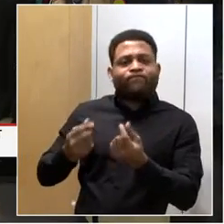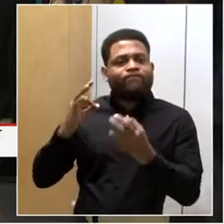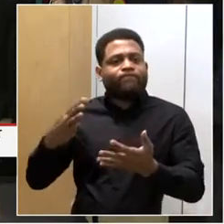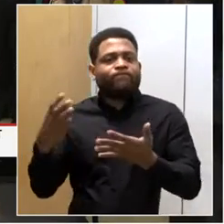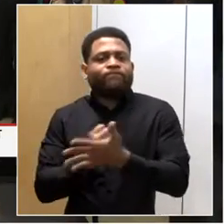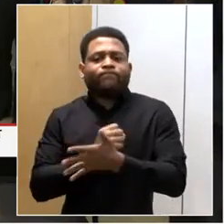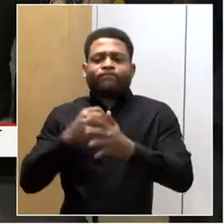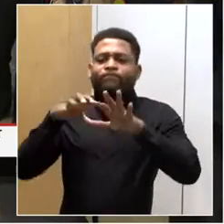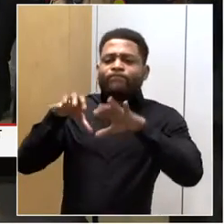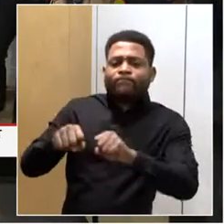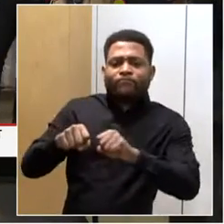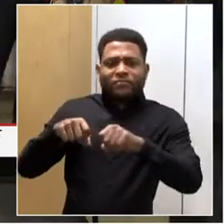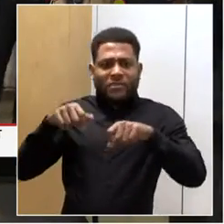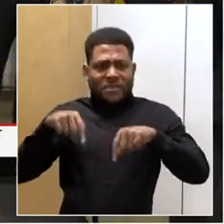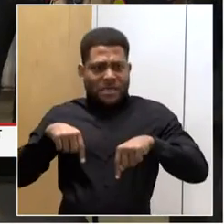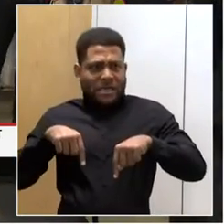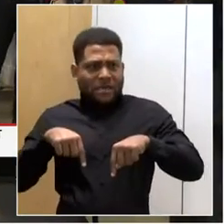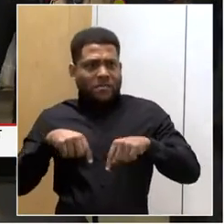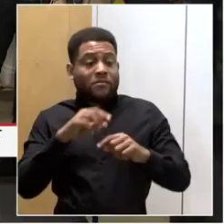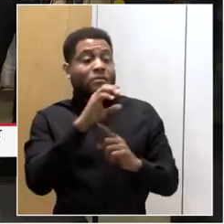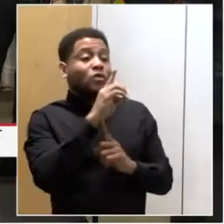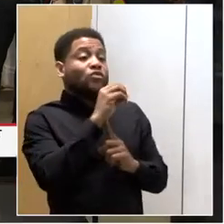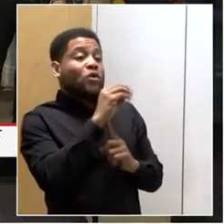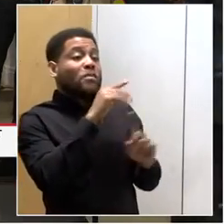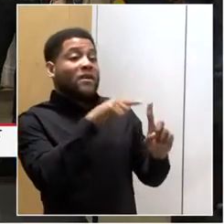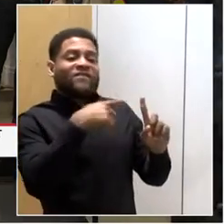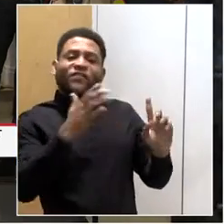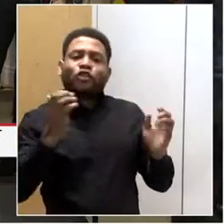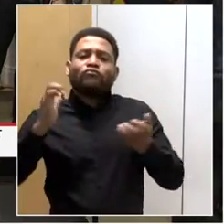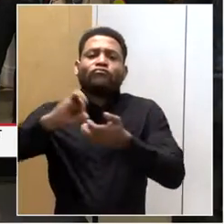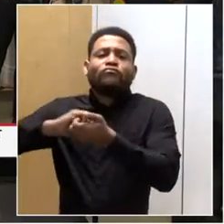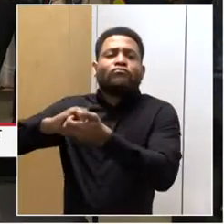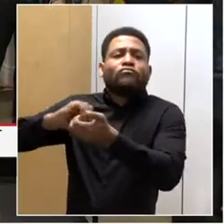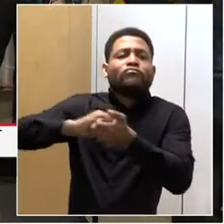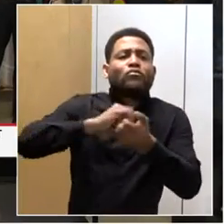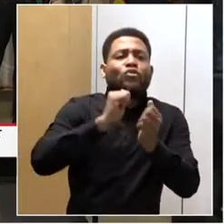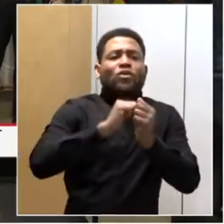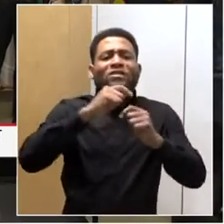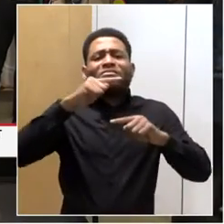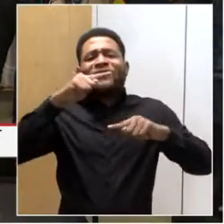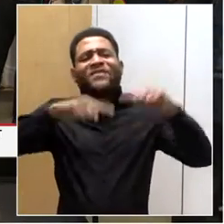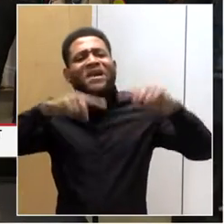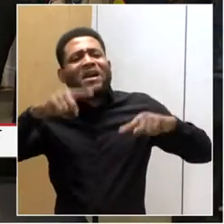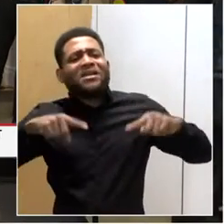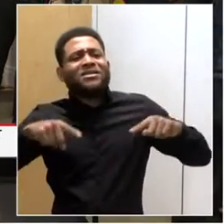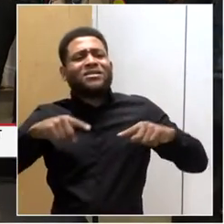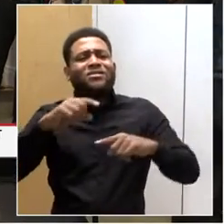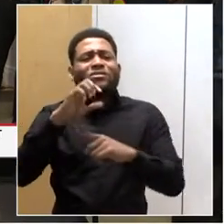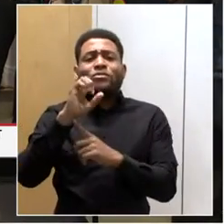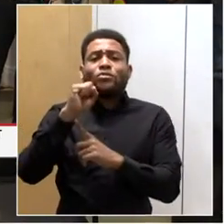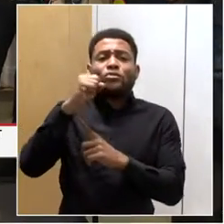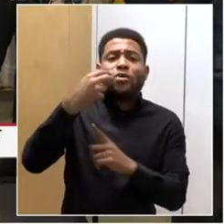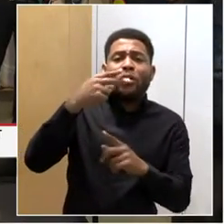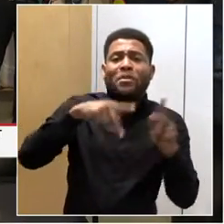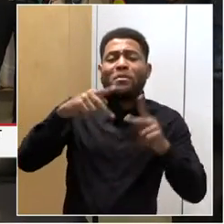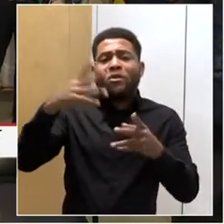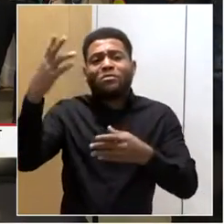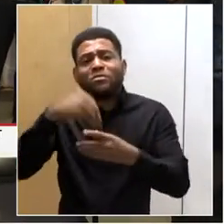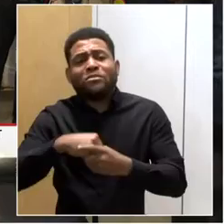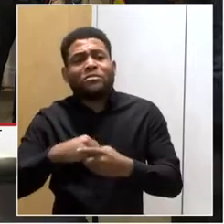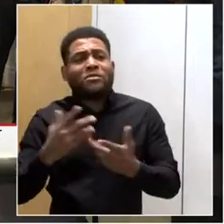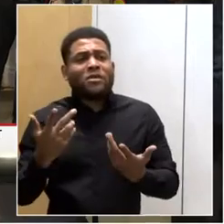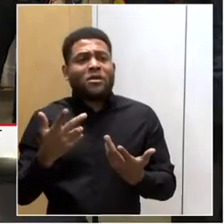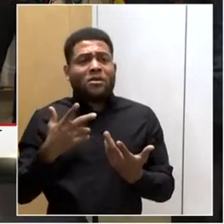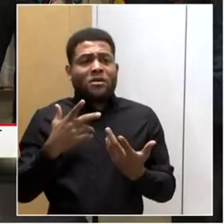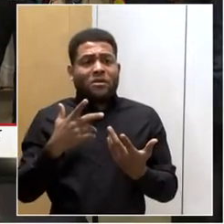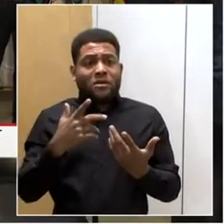has collaborated with a diverse group of stakeholders, including district government partners, residents, and the